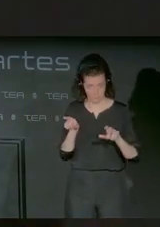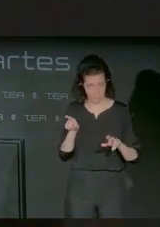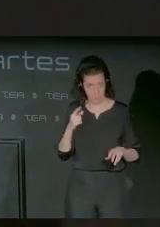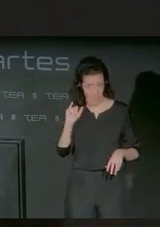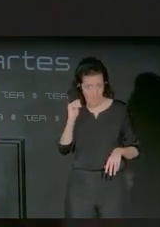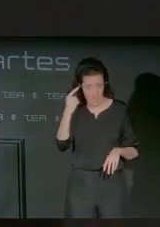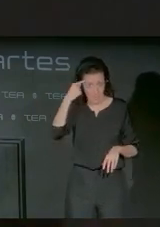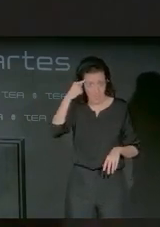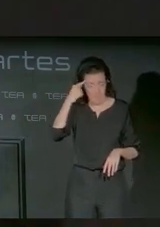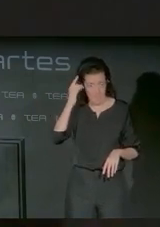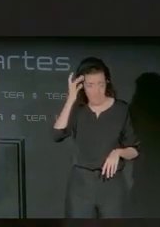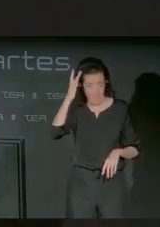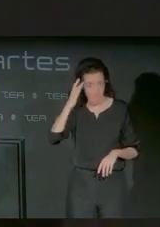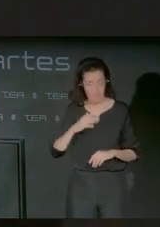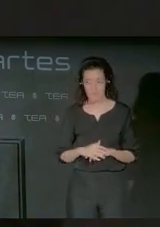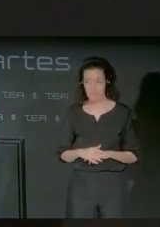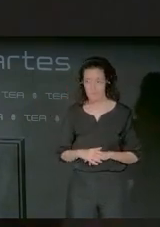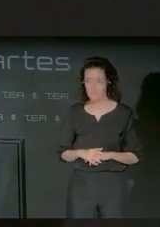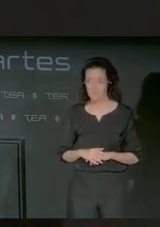Thank you.